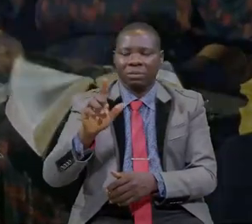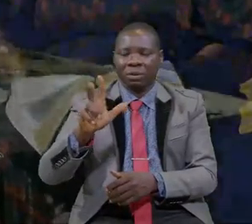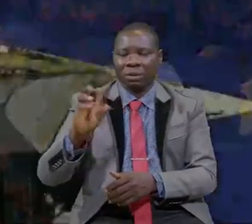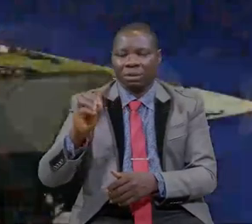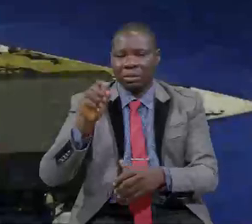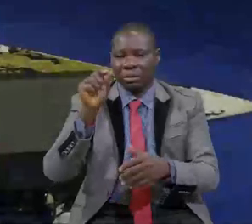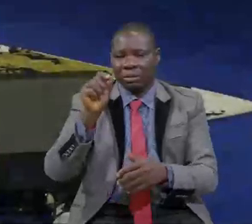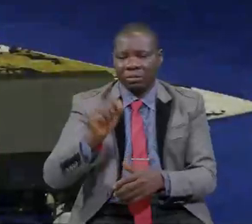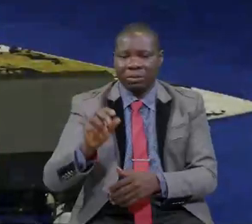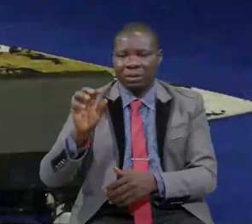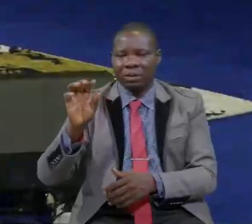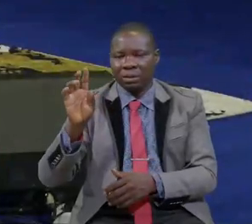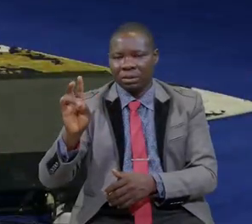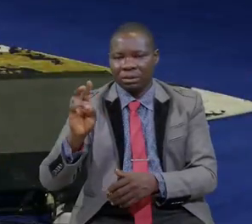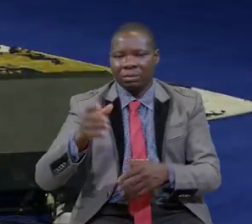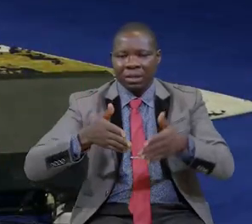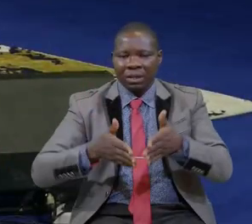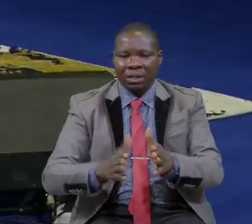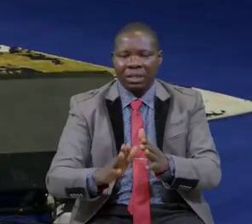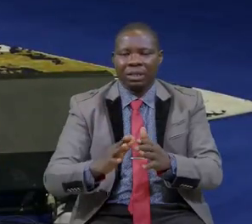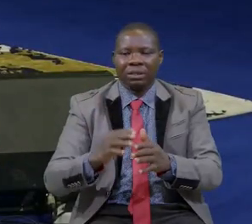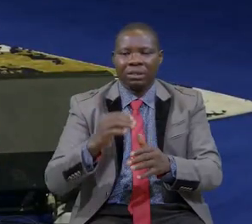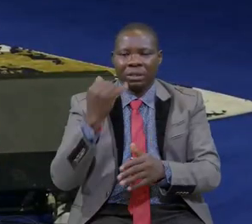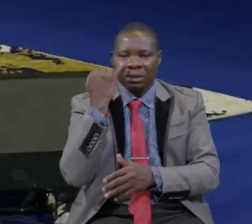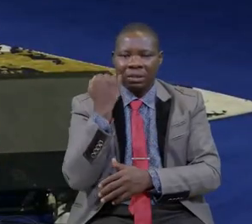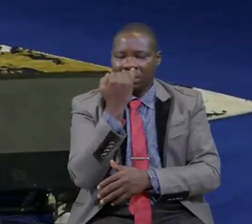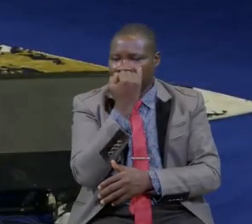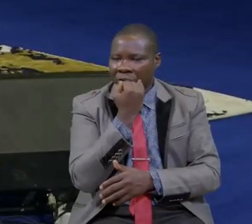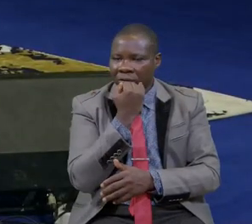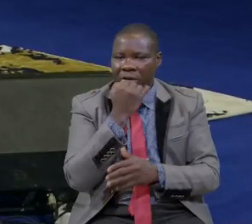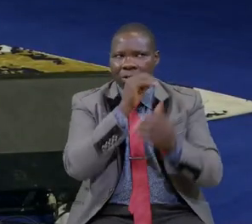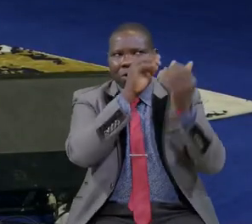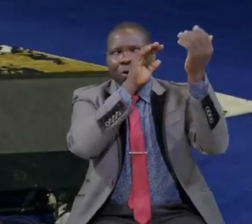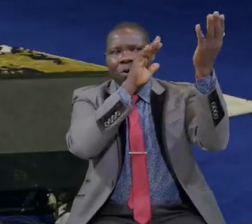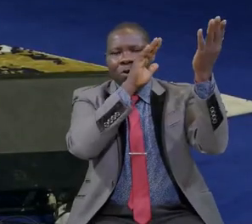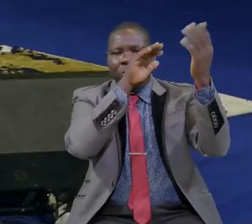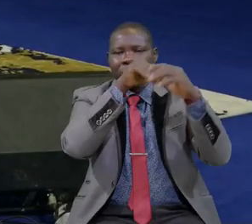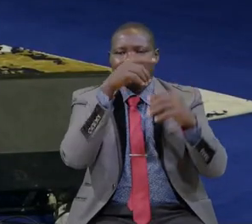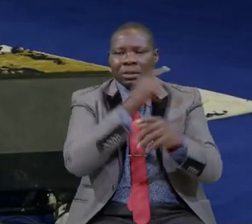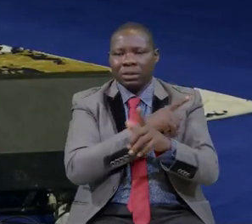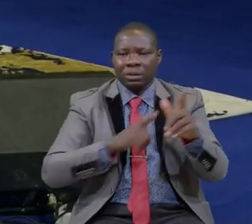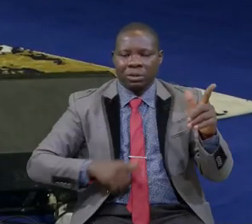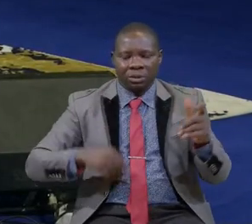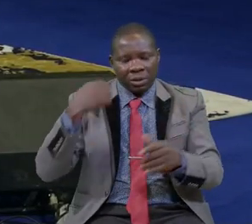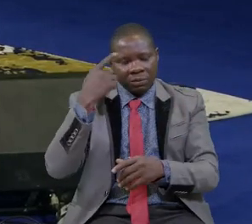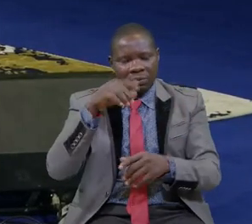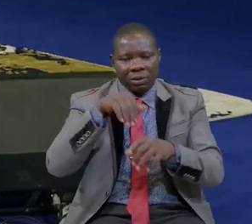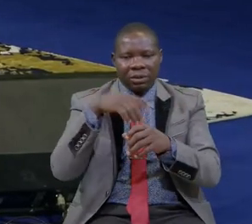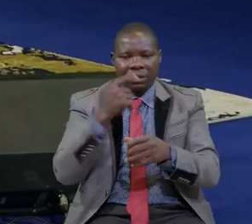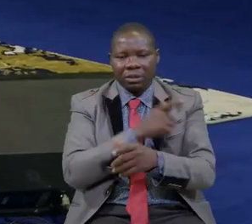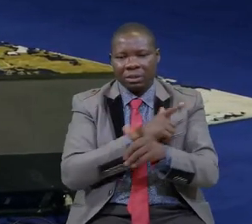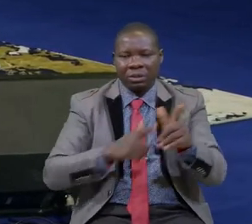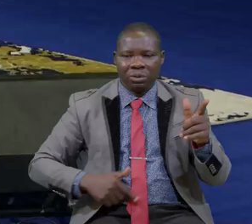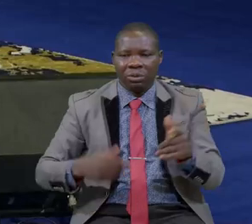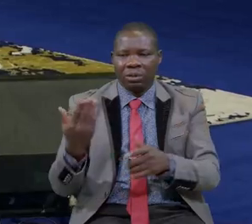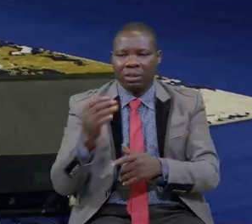the Lord, for with the Lord there is mercy. There's mercy for you